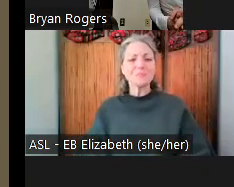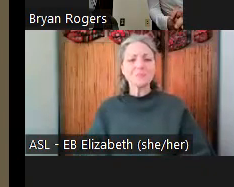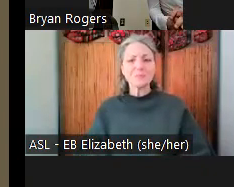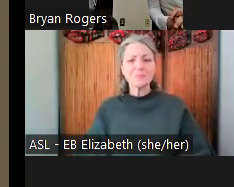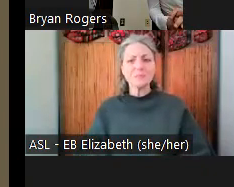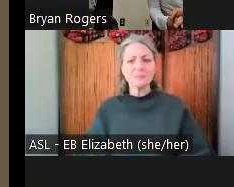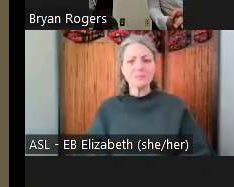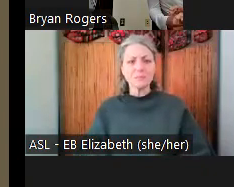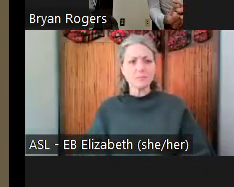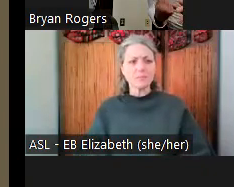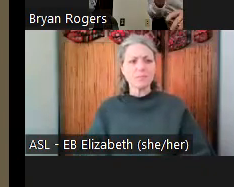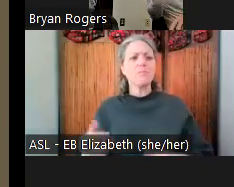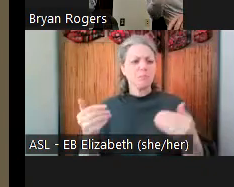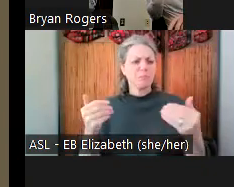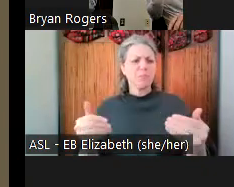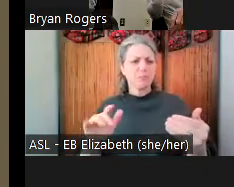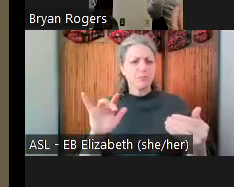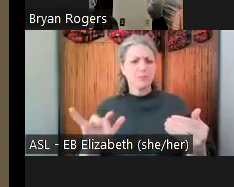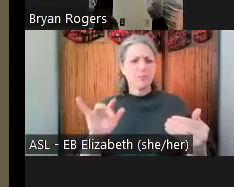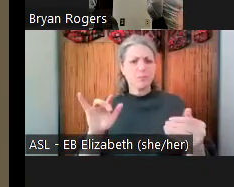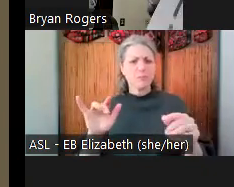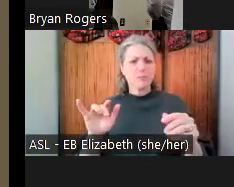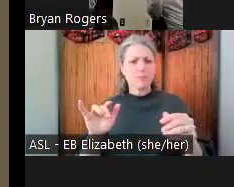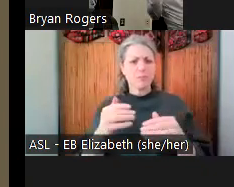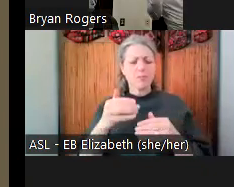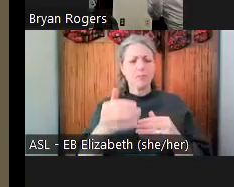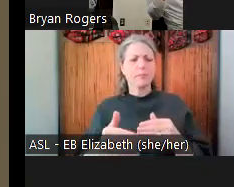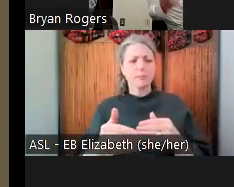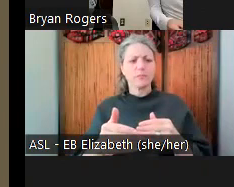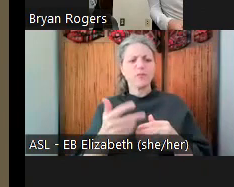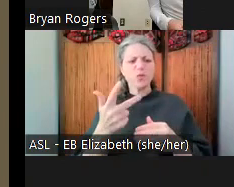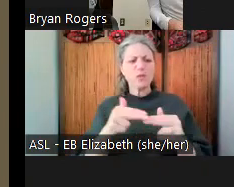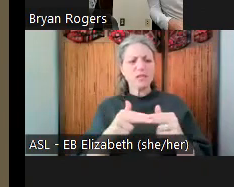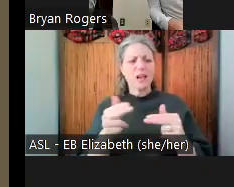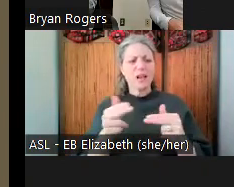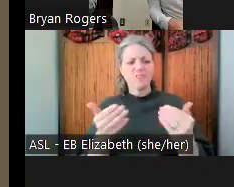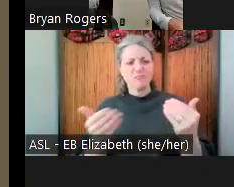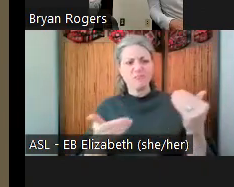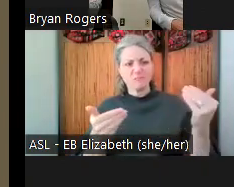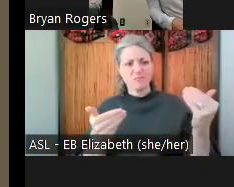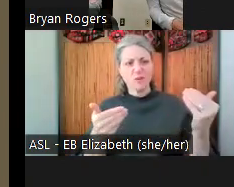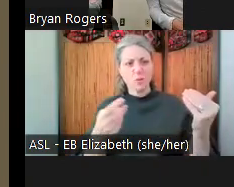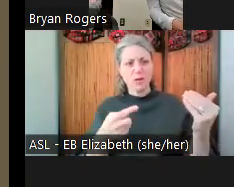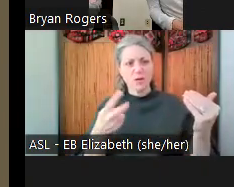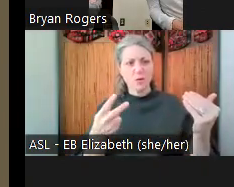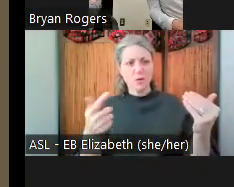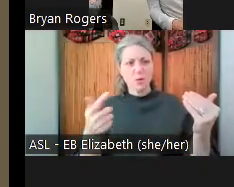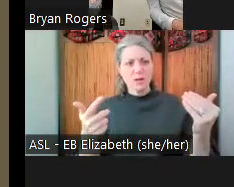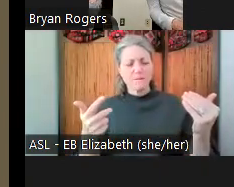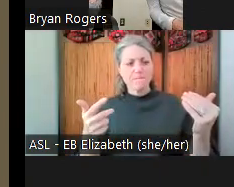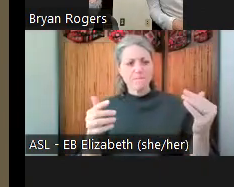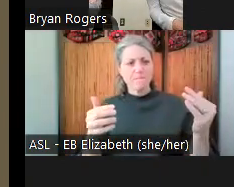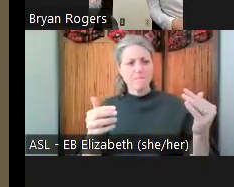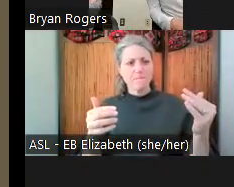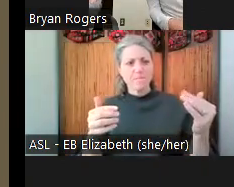and go over 3 slides, actually, if you would. You know what? Make that